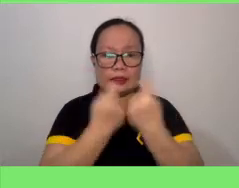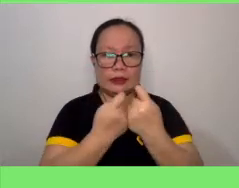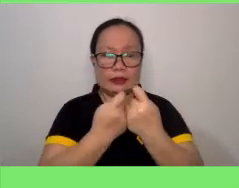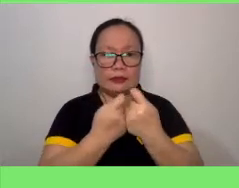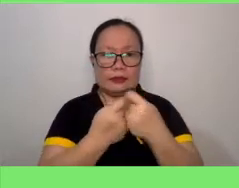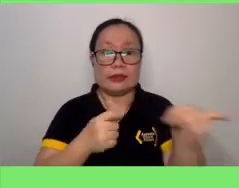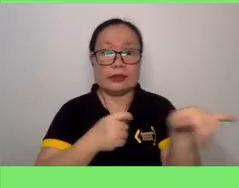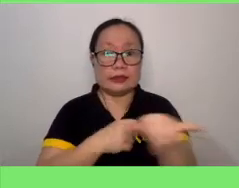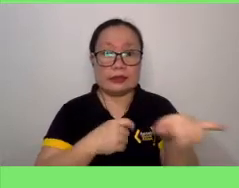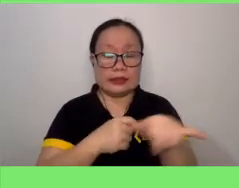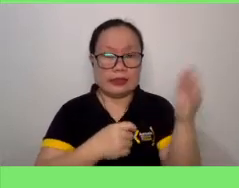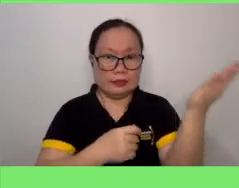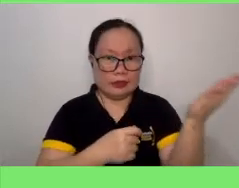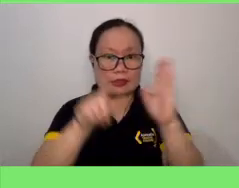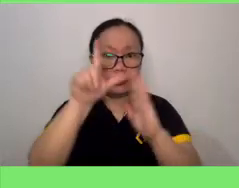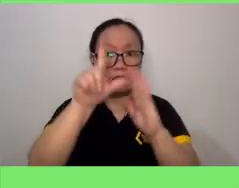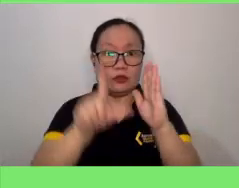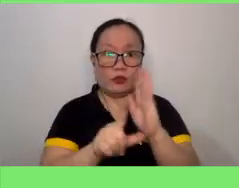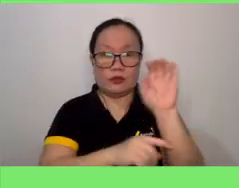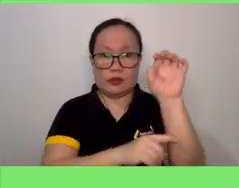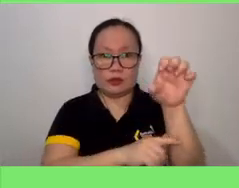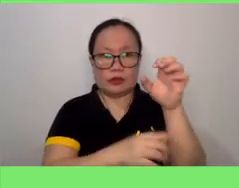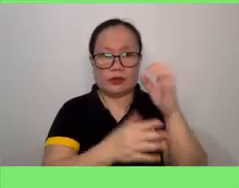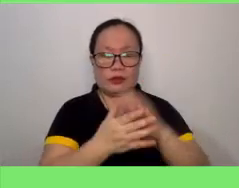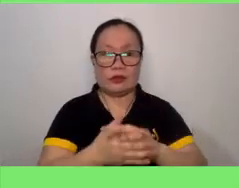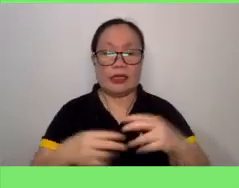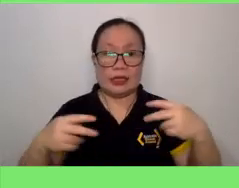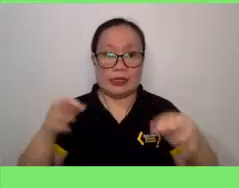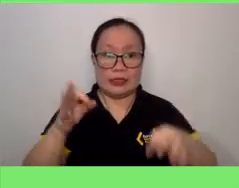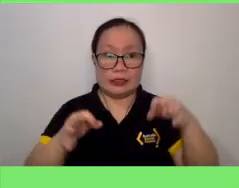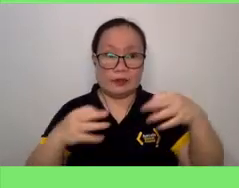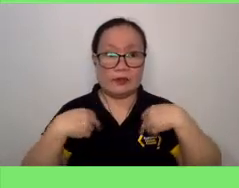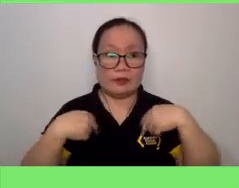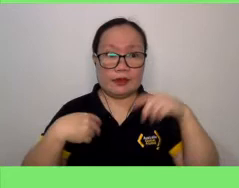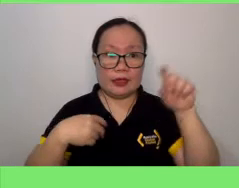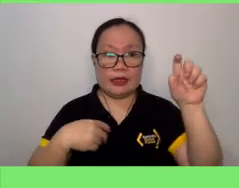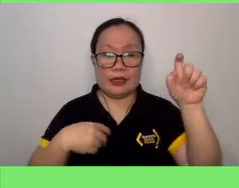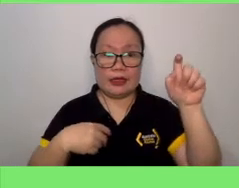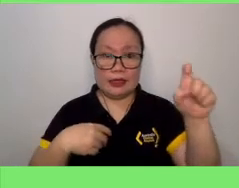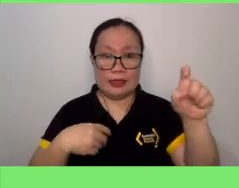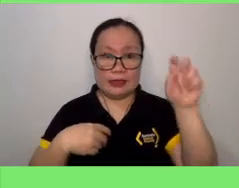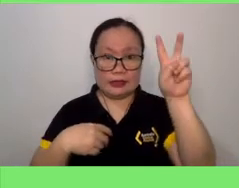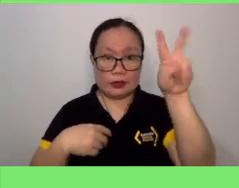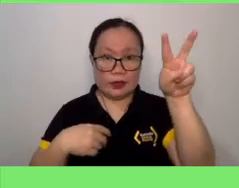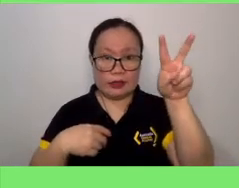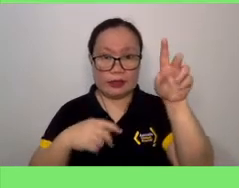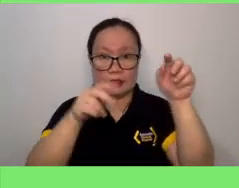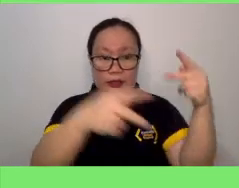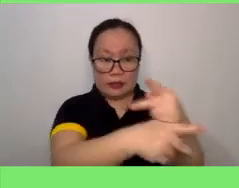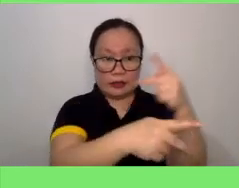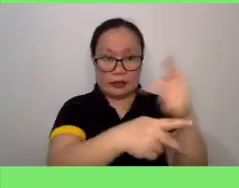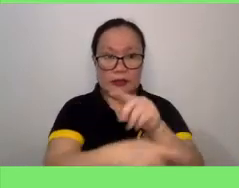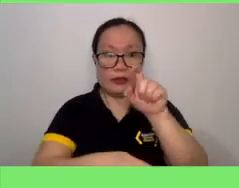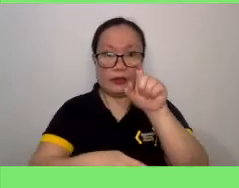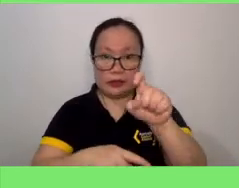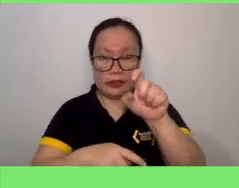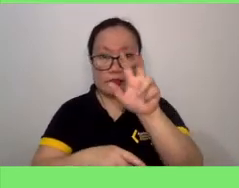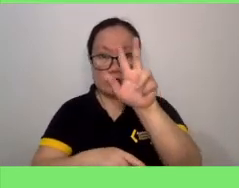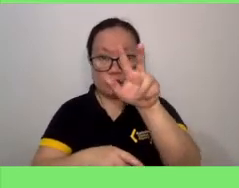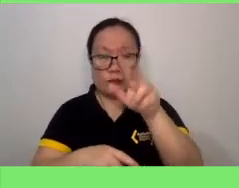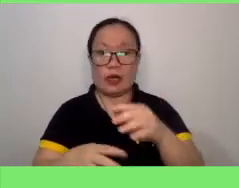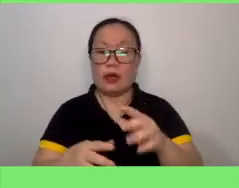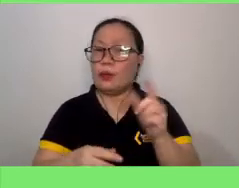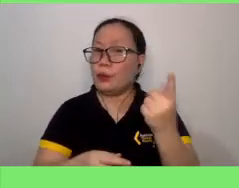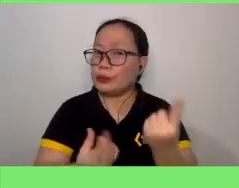exponent, ito rin po yun. Okay? So, if I have x squared times x cubed, ang gagawin lang po natin dyan, i-add lang